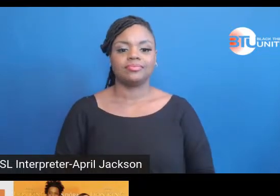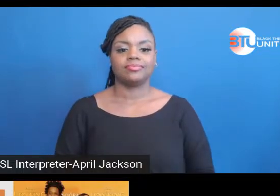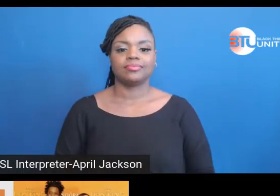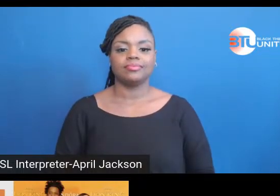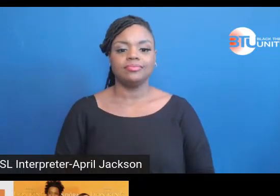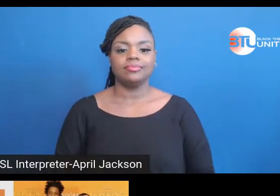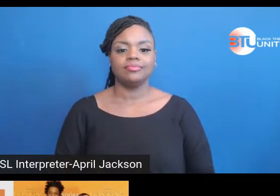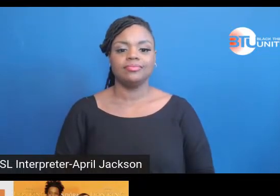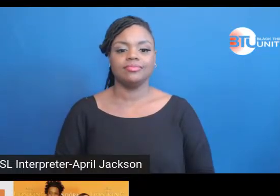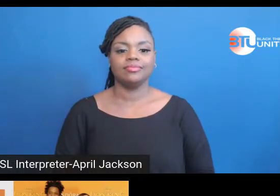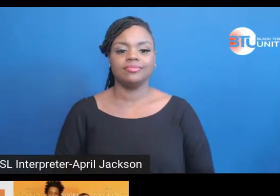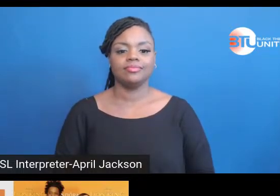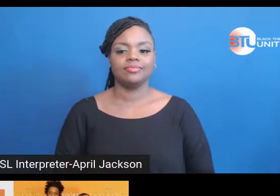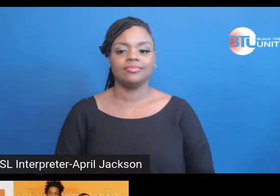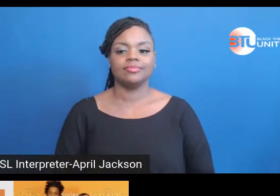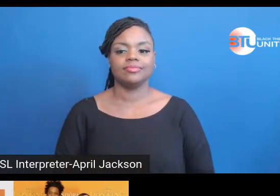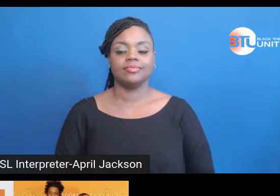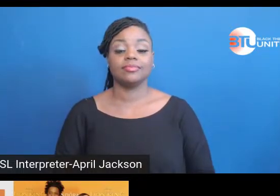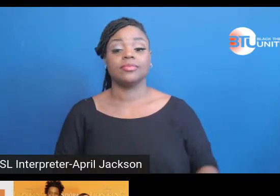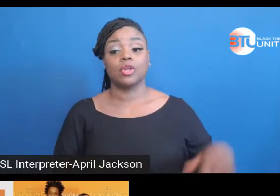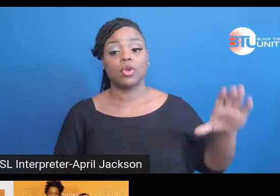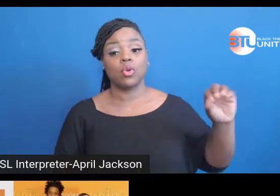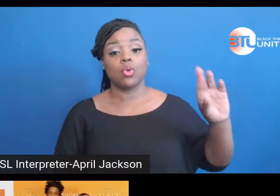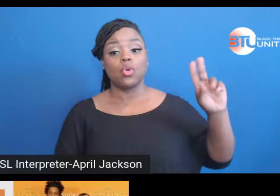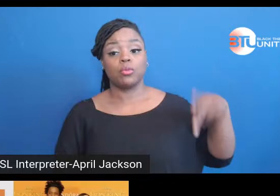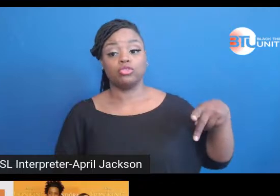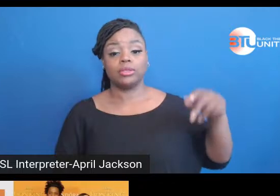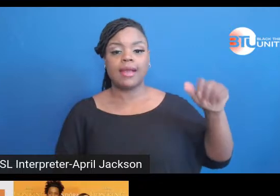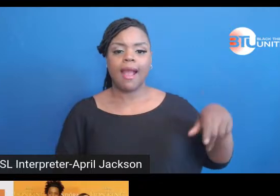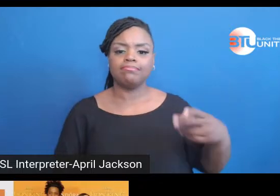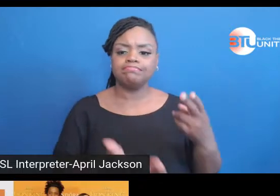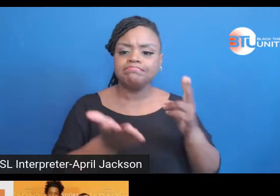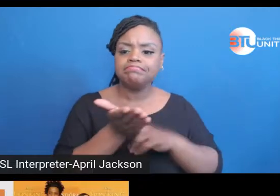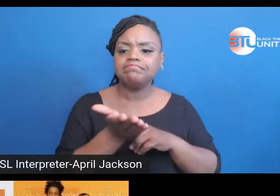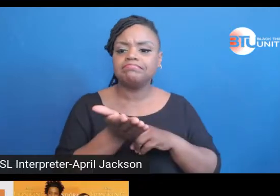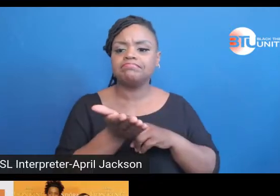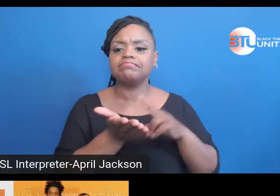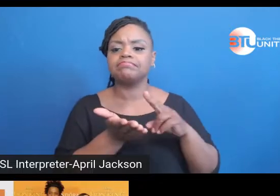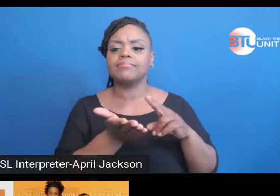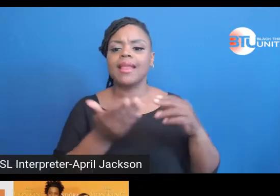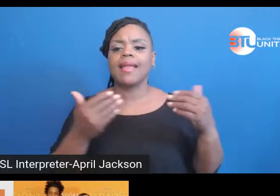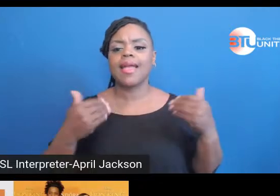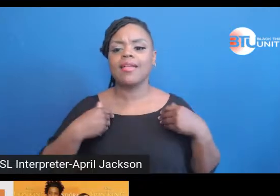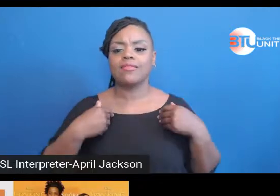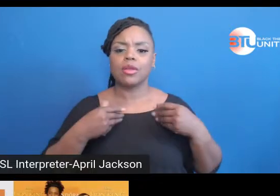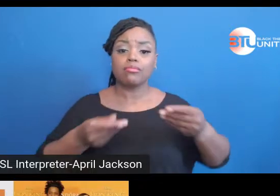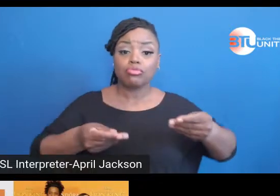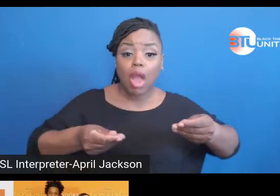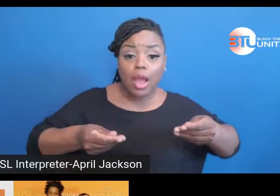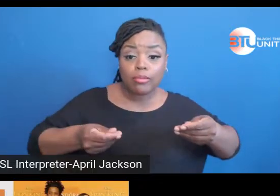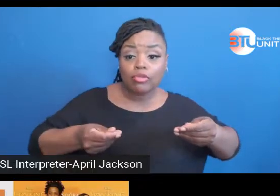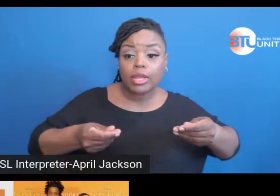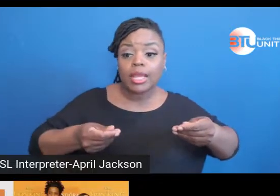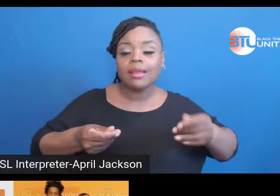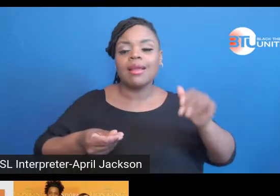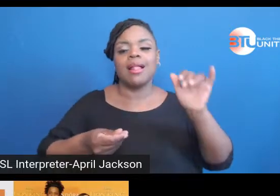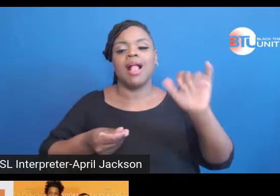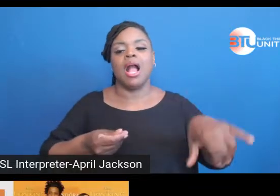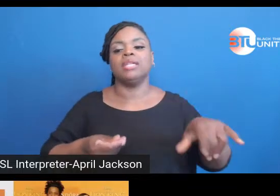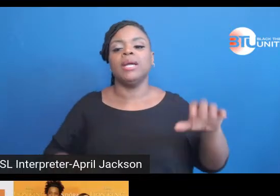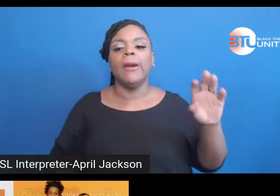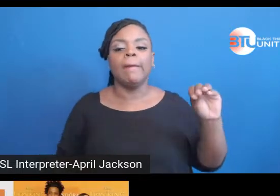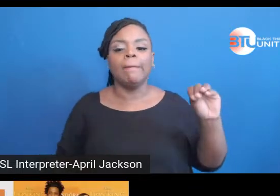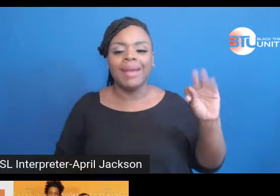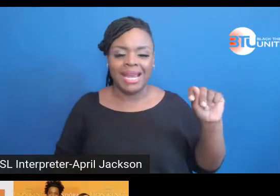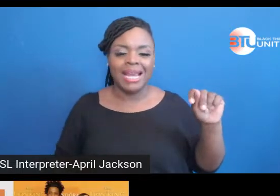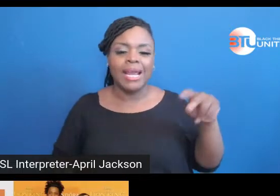A corporation can sign contracts and own property and all that kind of stuff. So that's what he meant by, that's actually what he meant